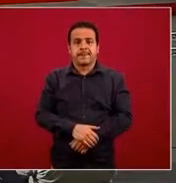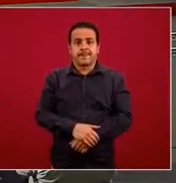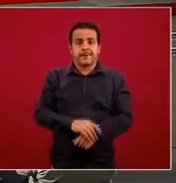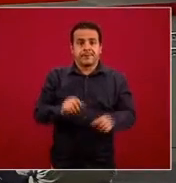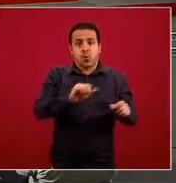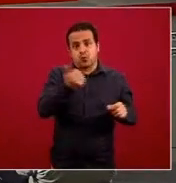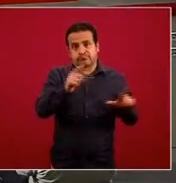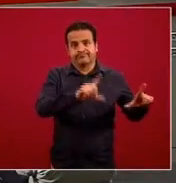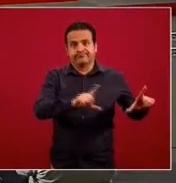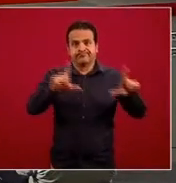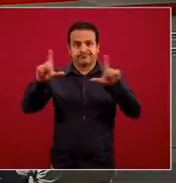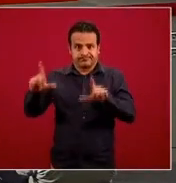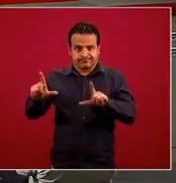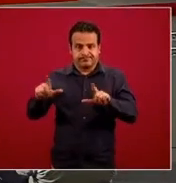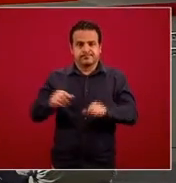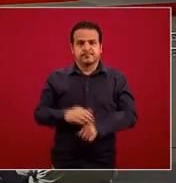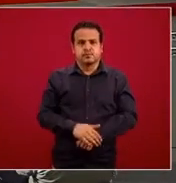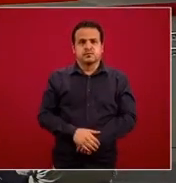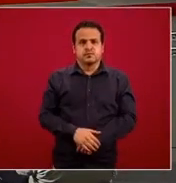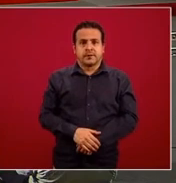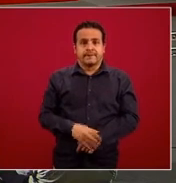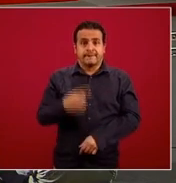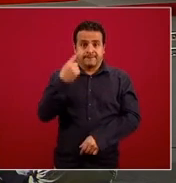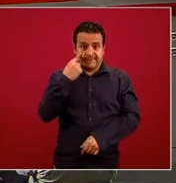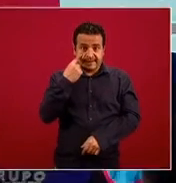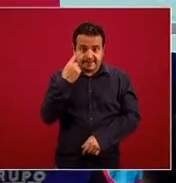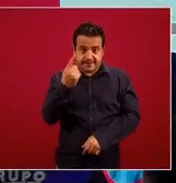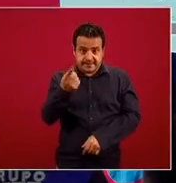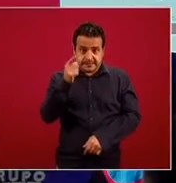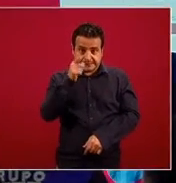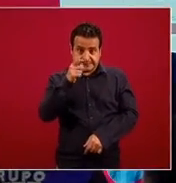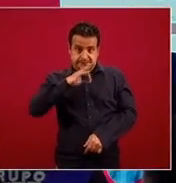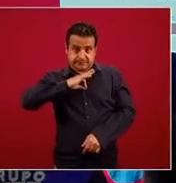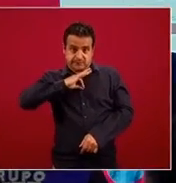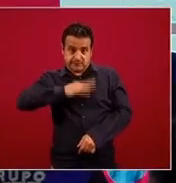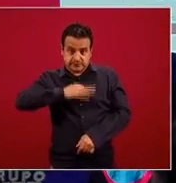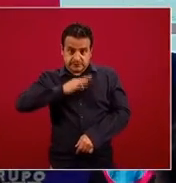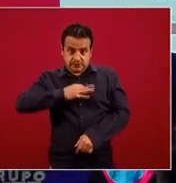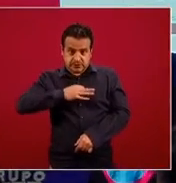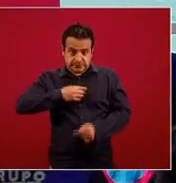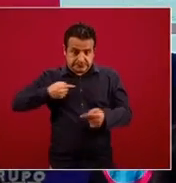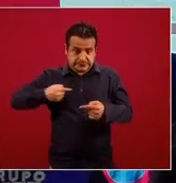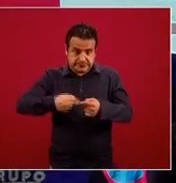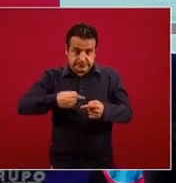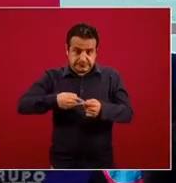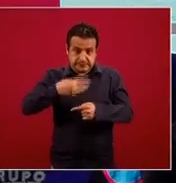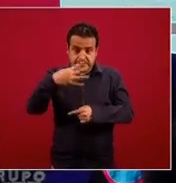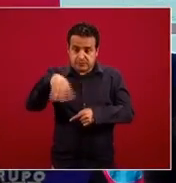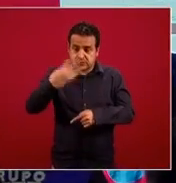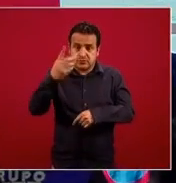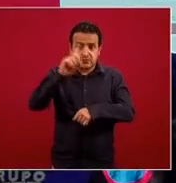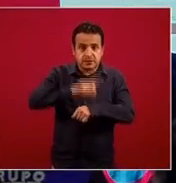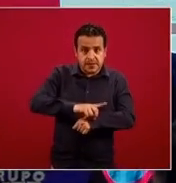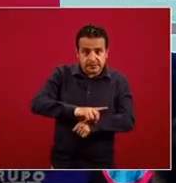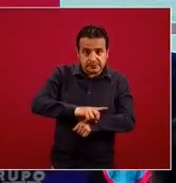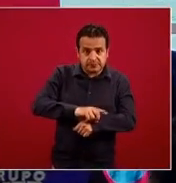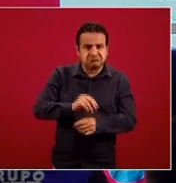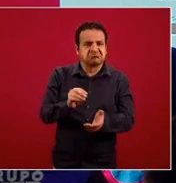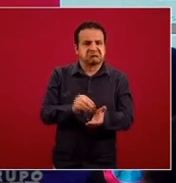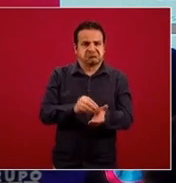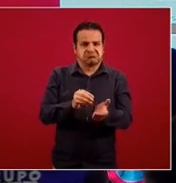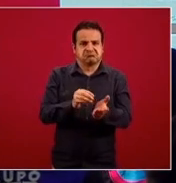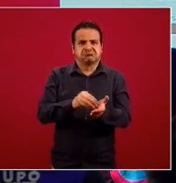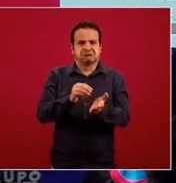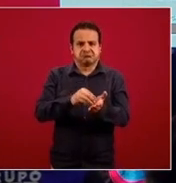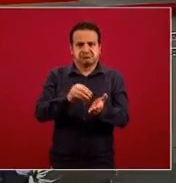Next slide, we can take a look at the active pandemic in our country, meaning the cases that